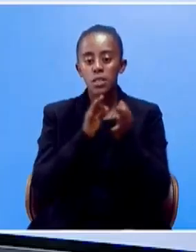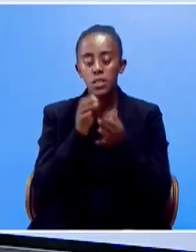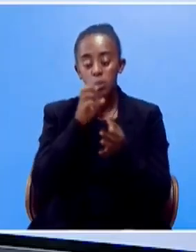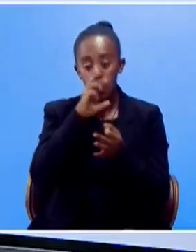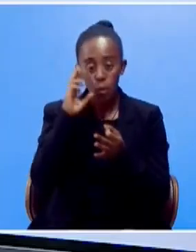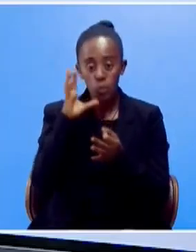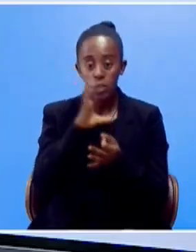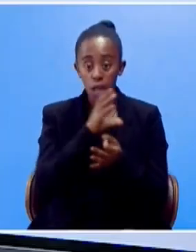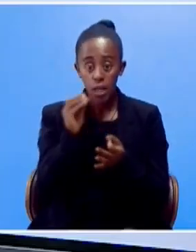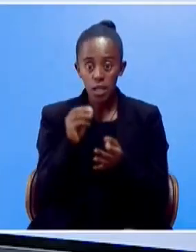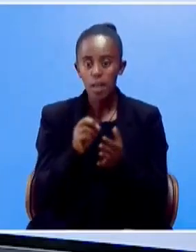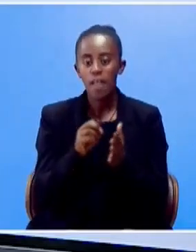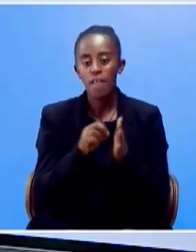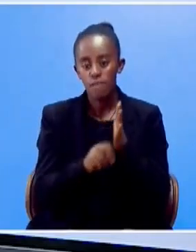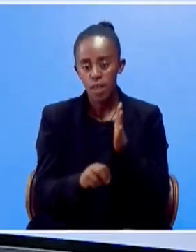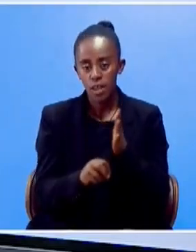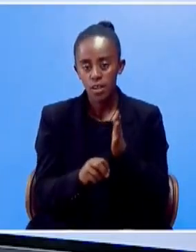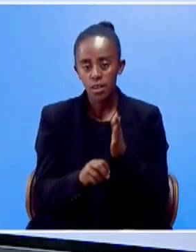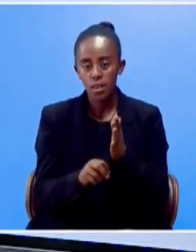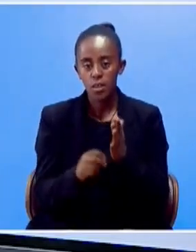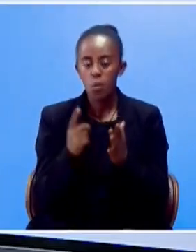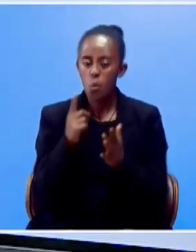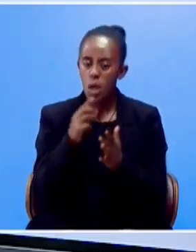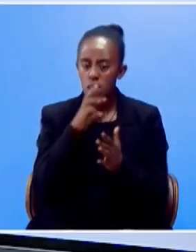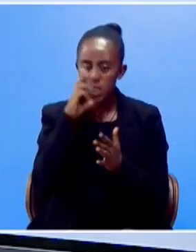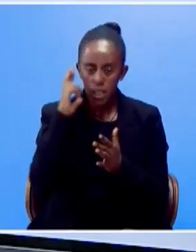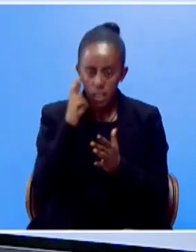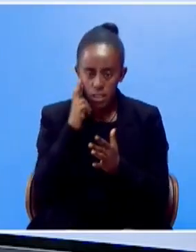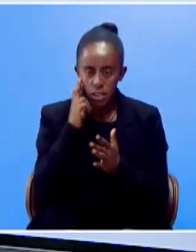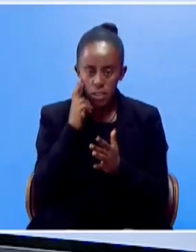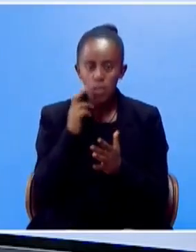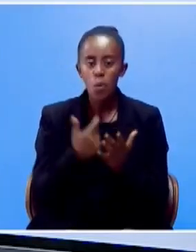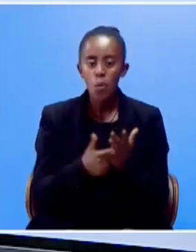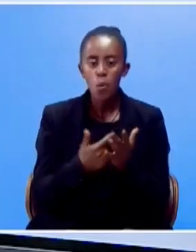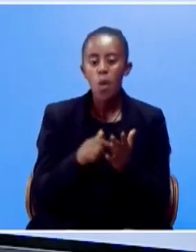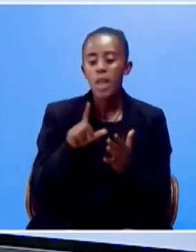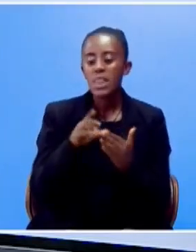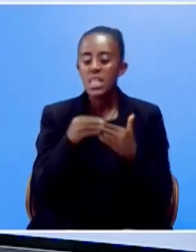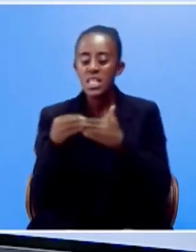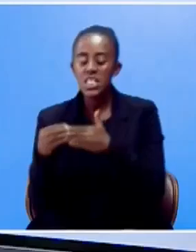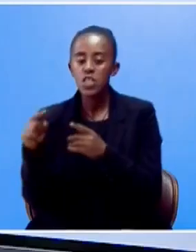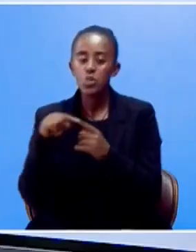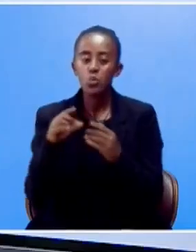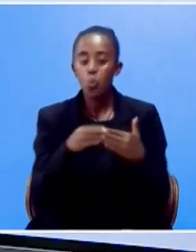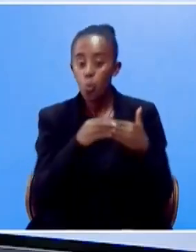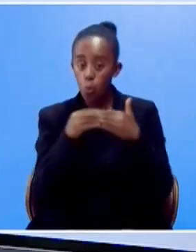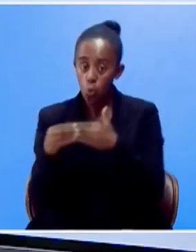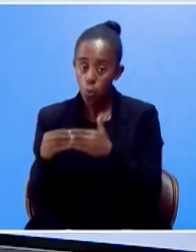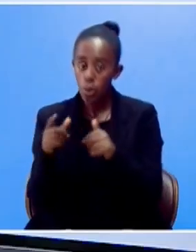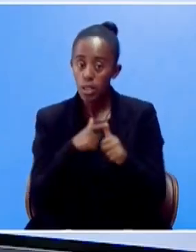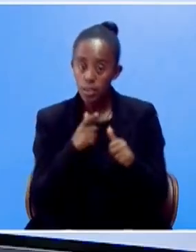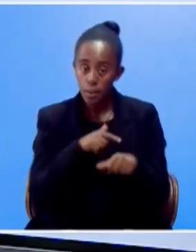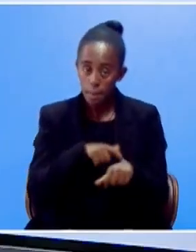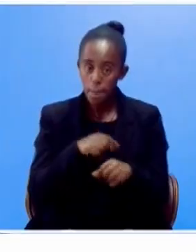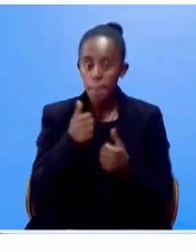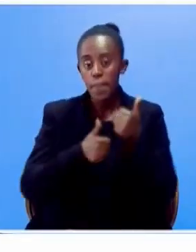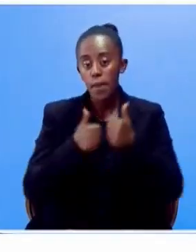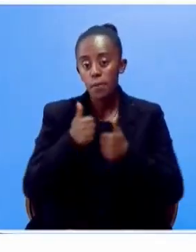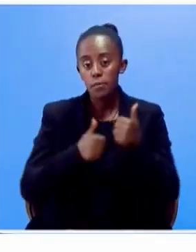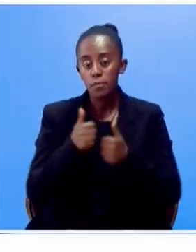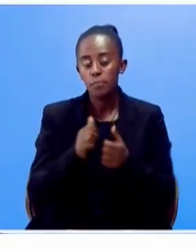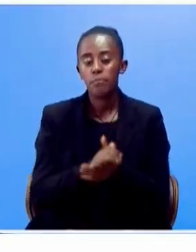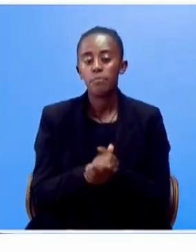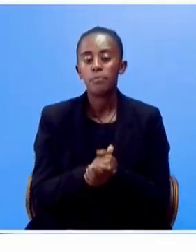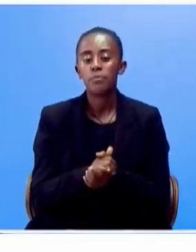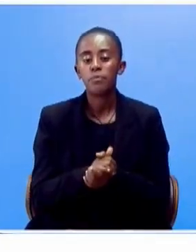and effect. What is the reason? What leads to what? Yes? The first, which comes before